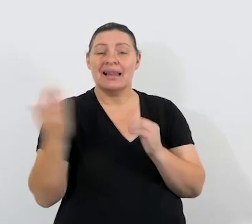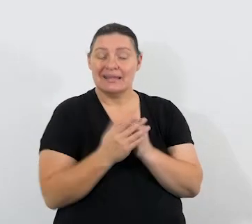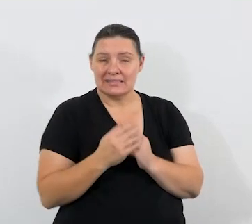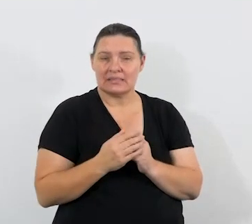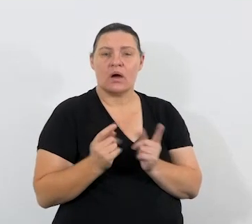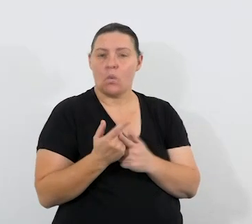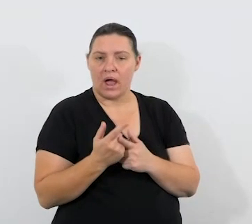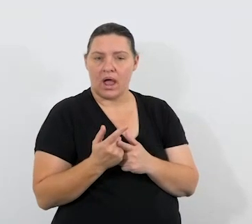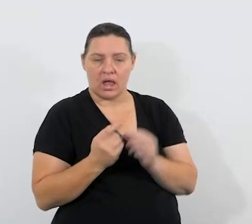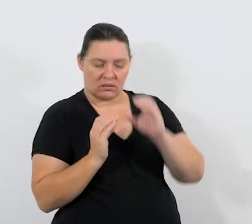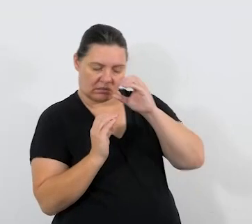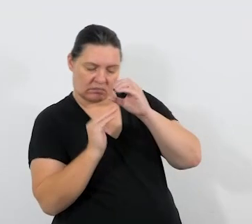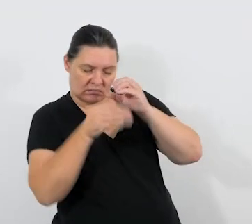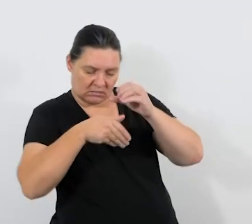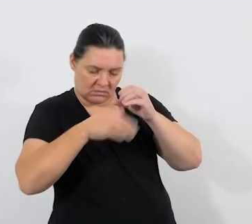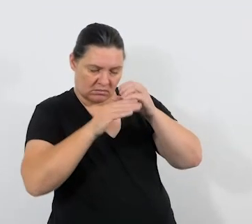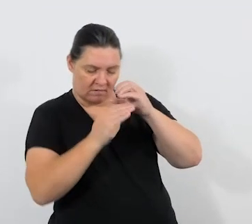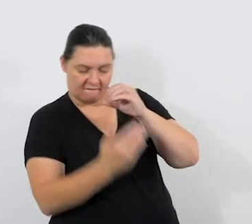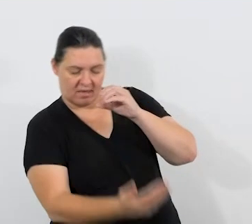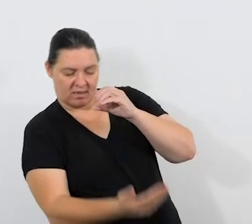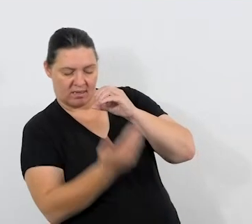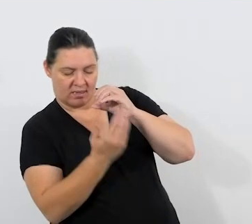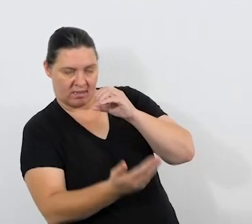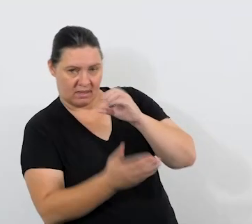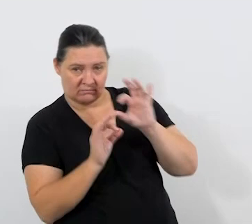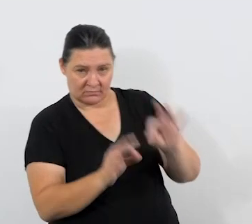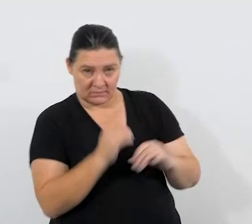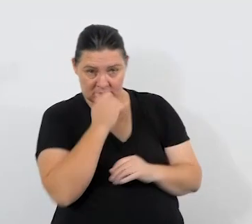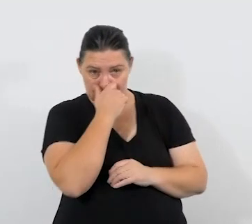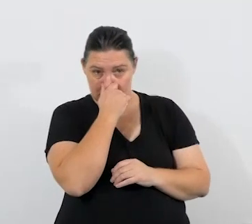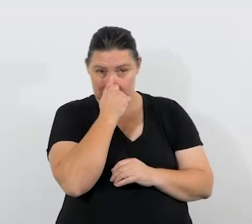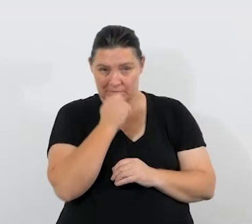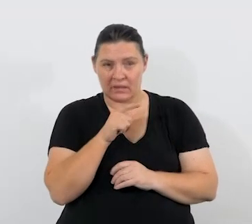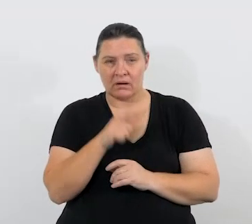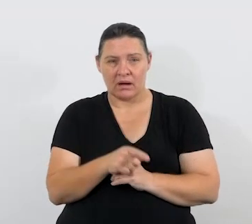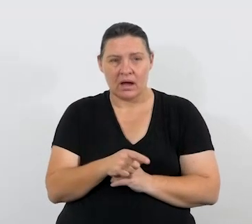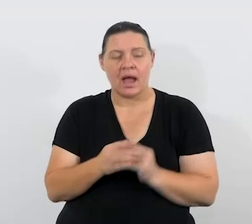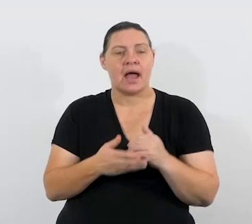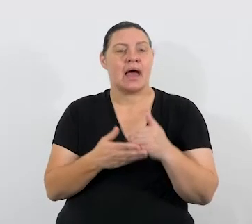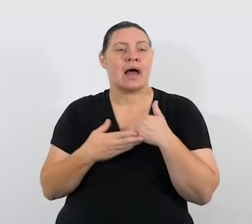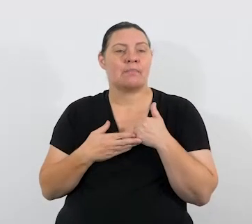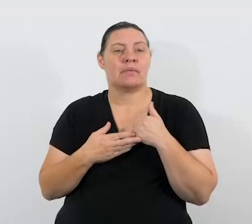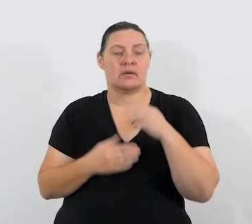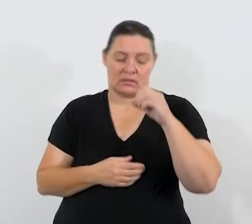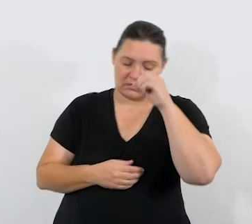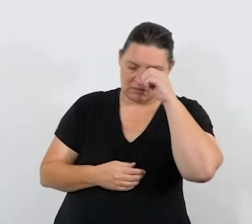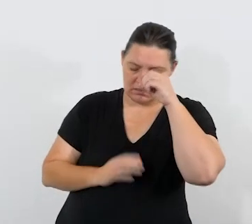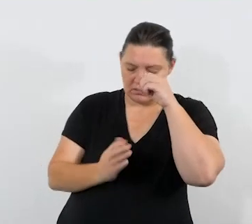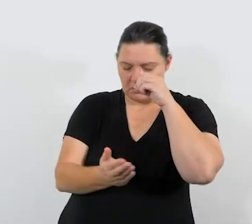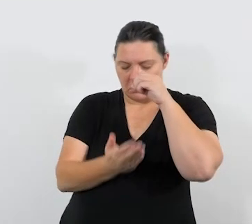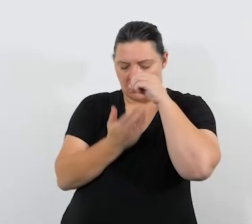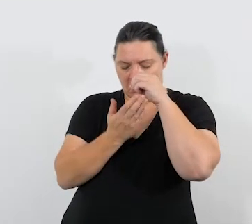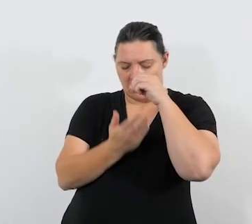are held at the correct working distance, and the lenses or eyepiece helps to bring the